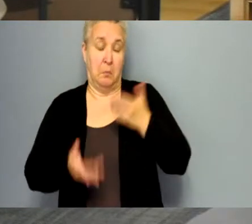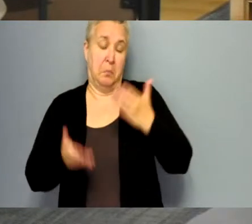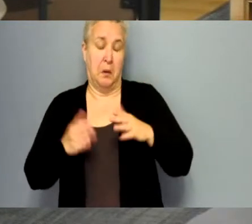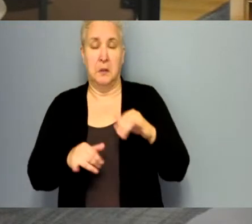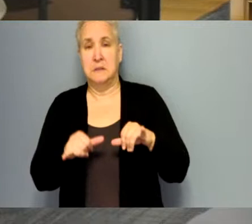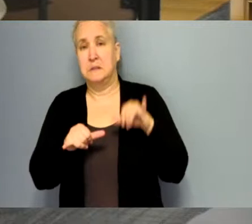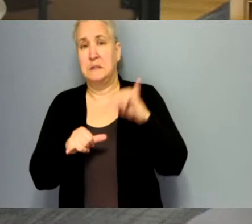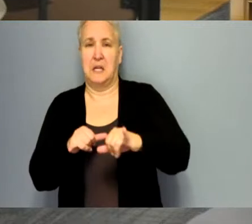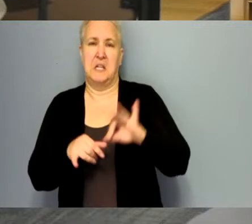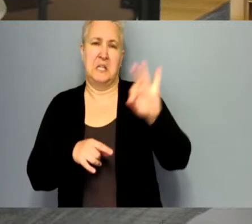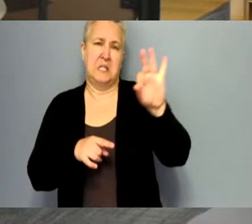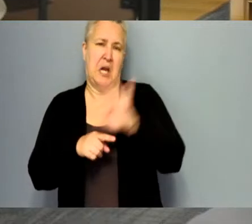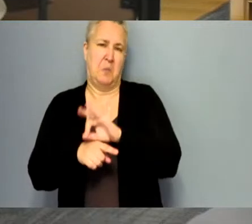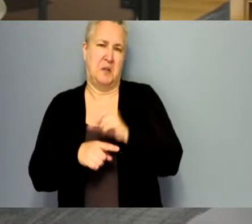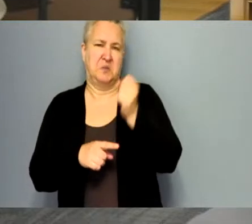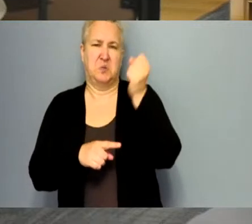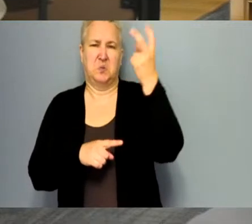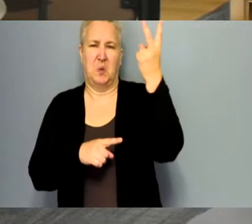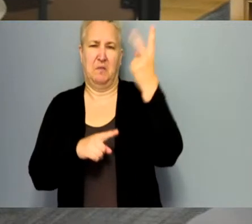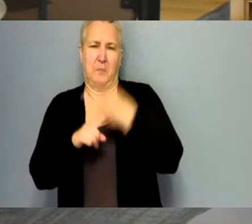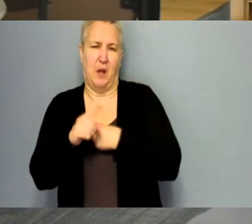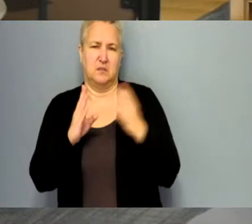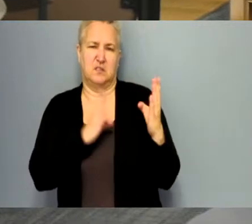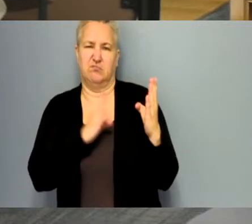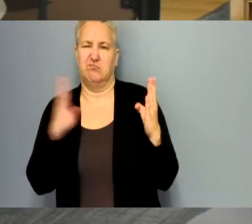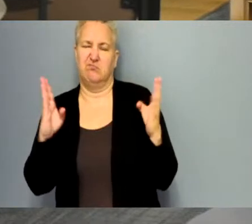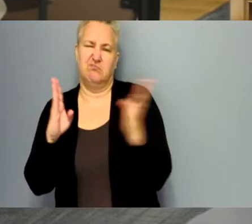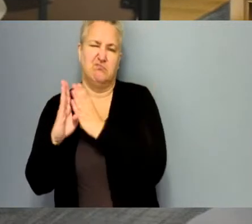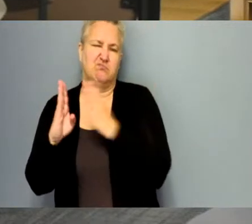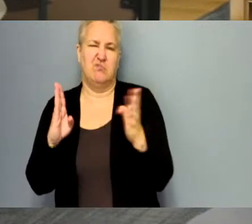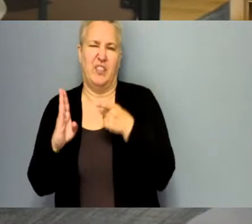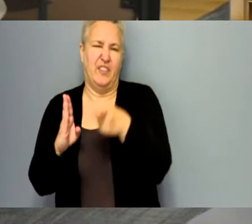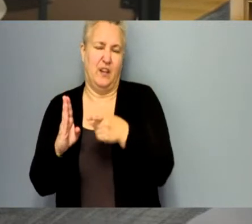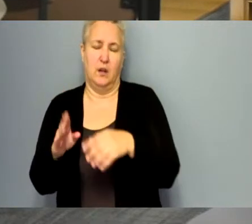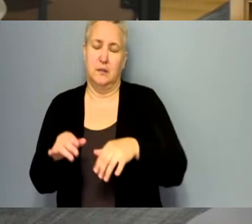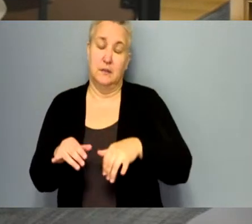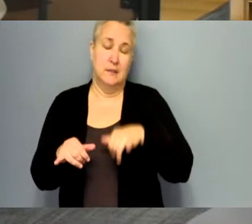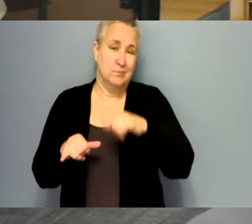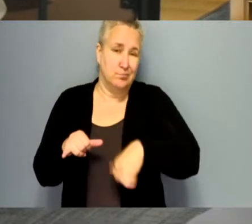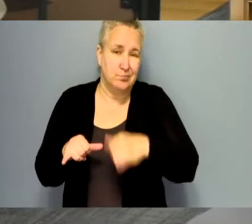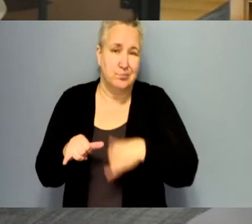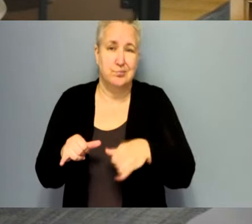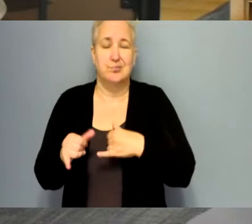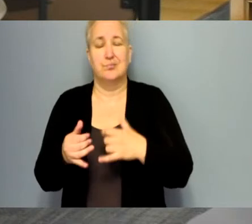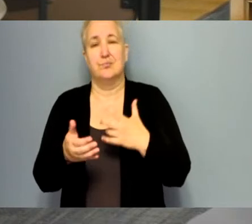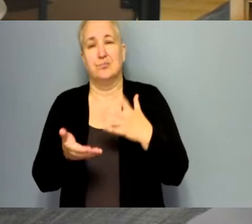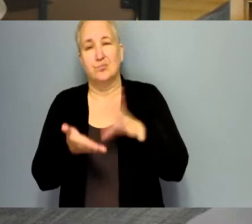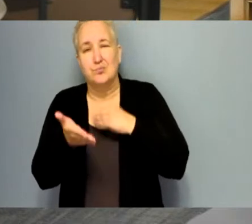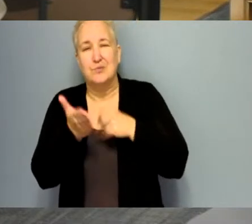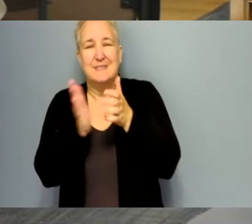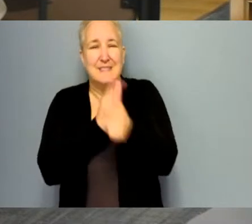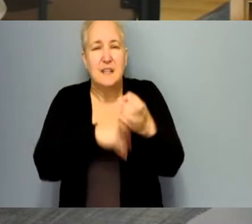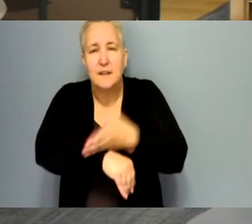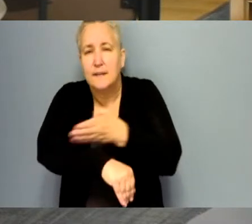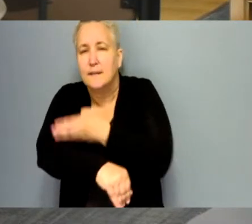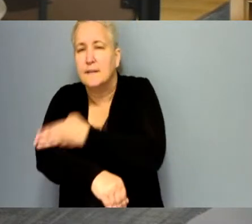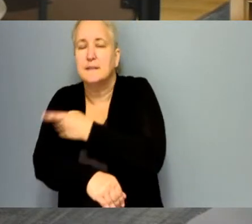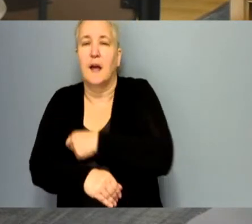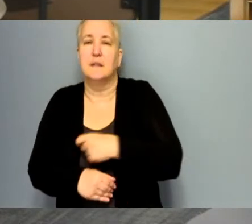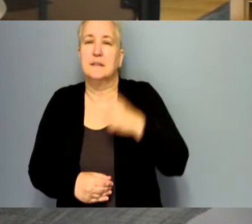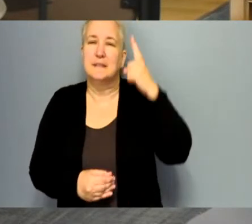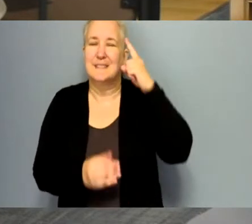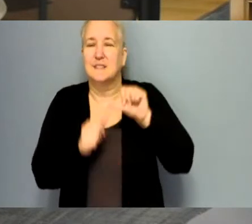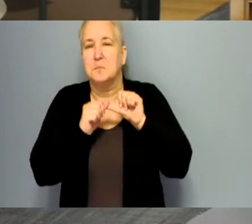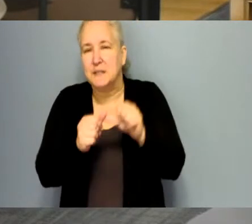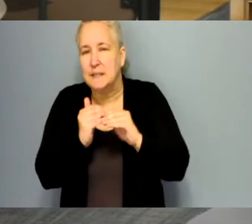12 months in that unit, again, regaining the skills and the psychiatric stability to have